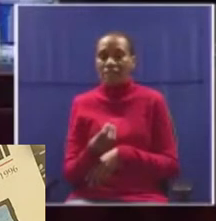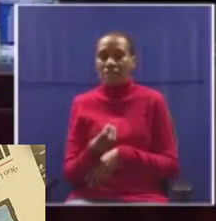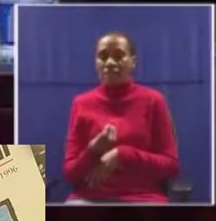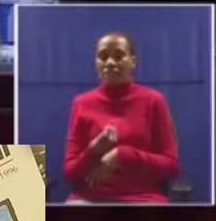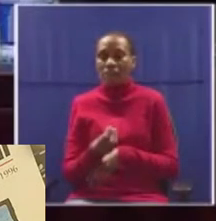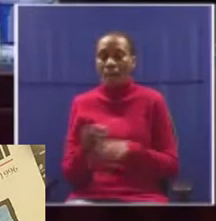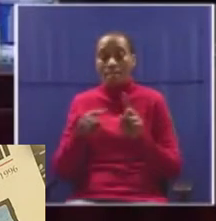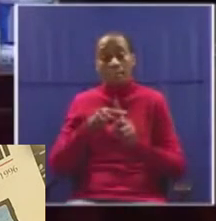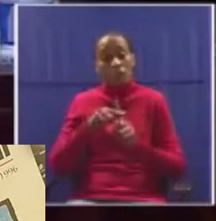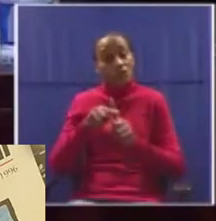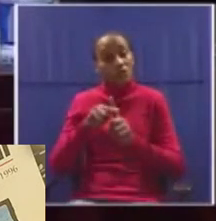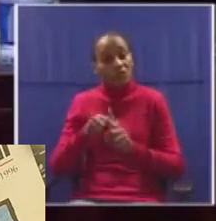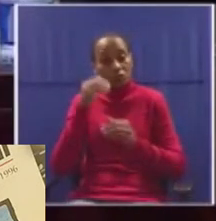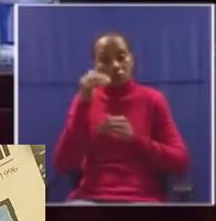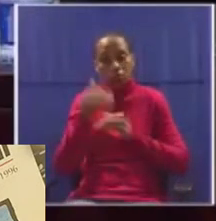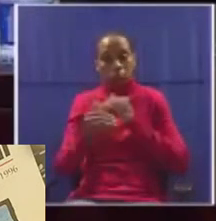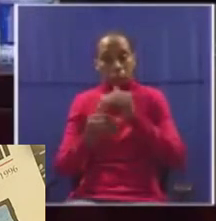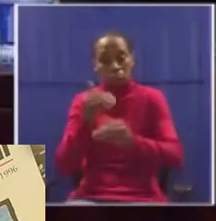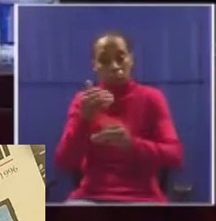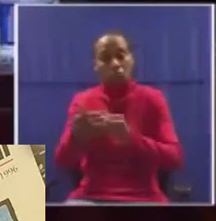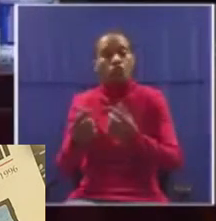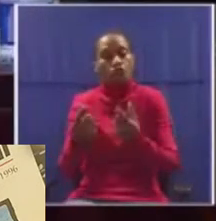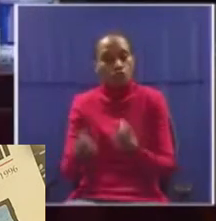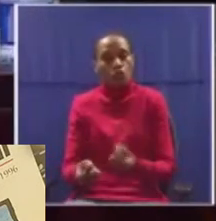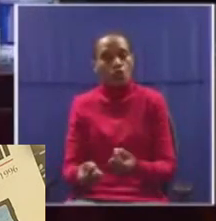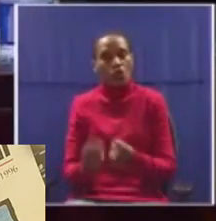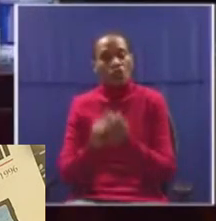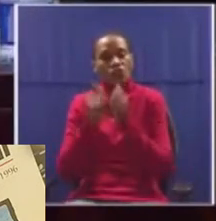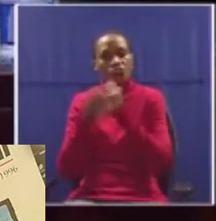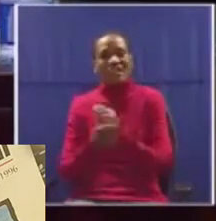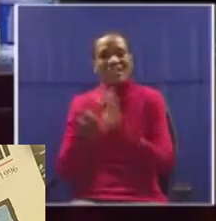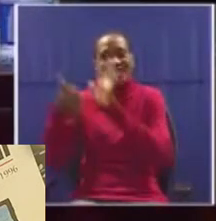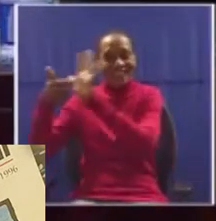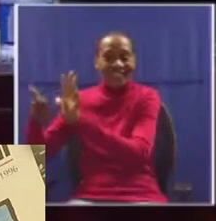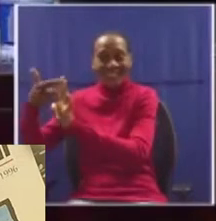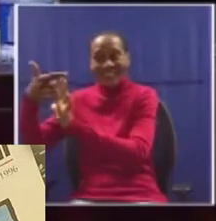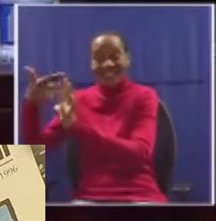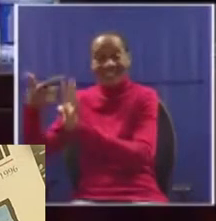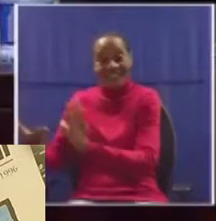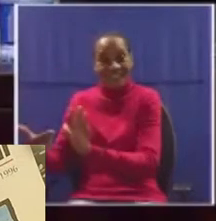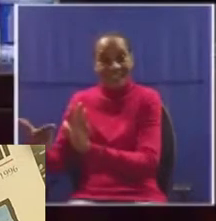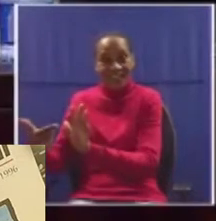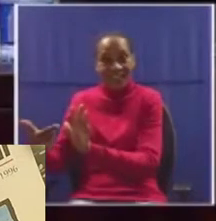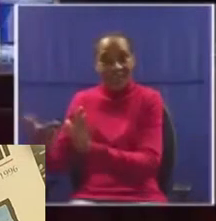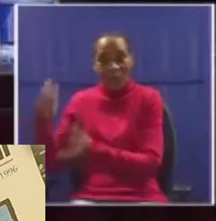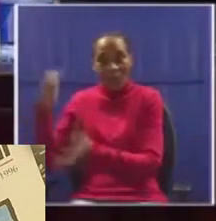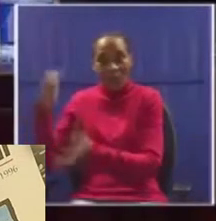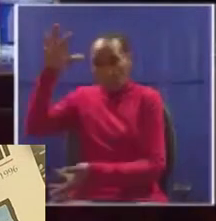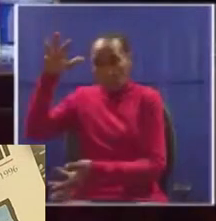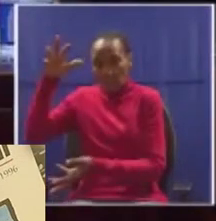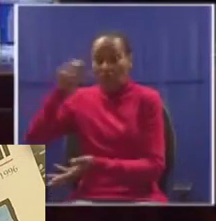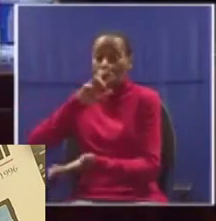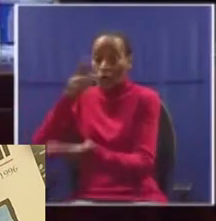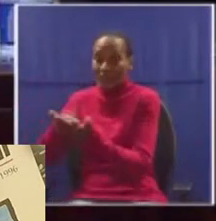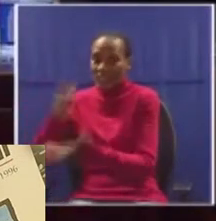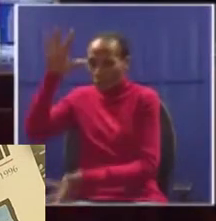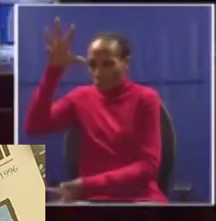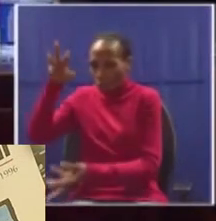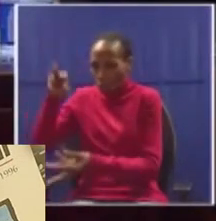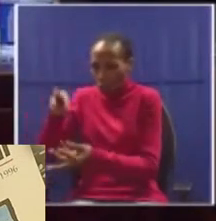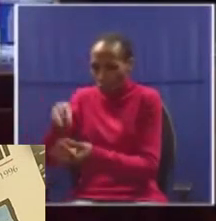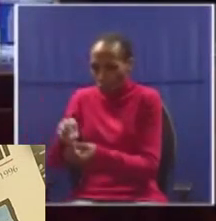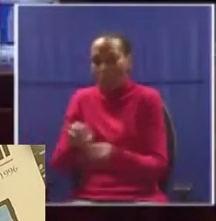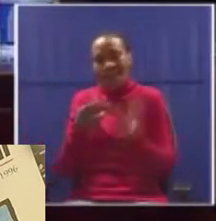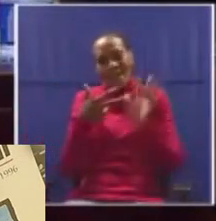positive progress in reducing the 67 recommended action to Aid strategic deficiencies